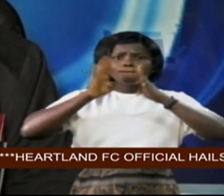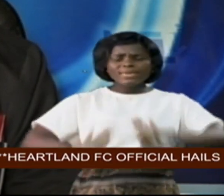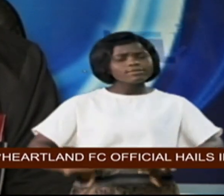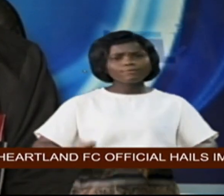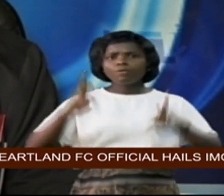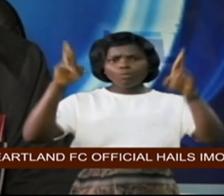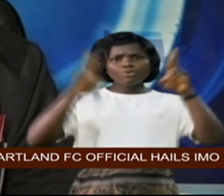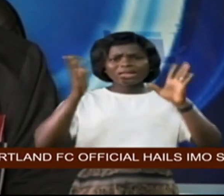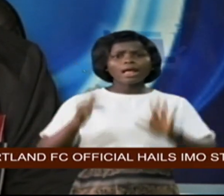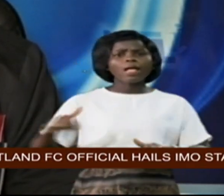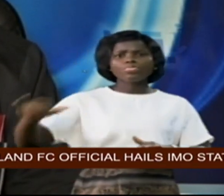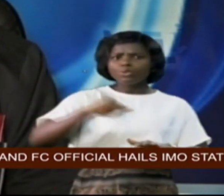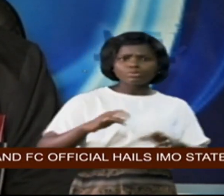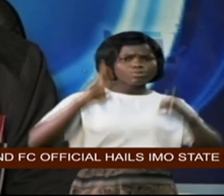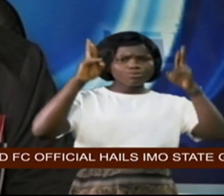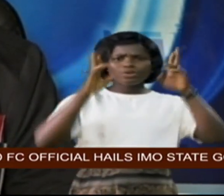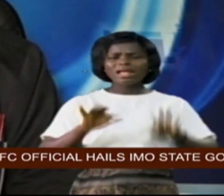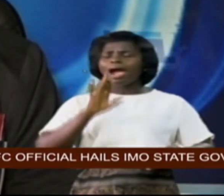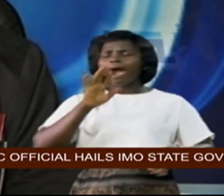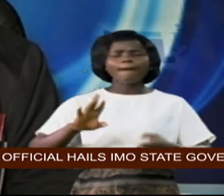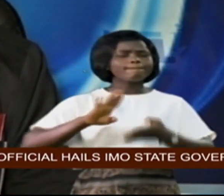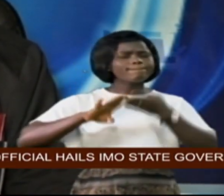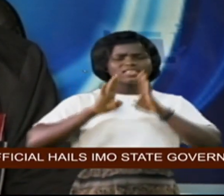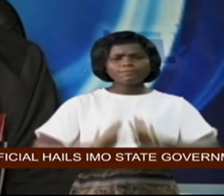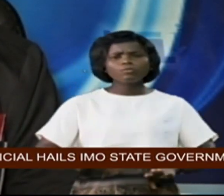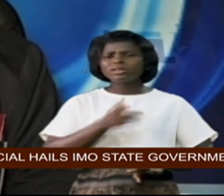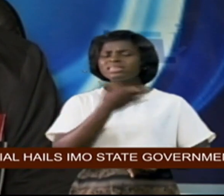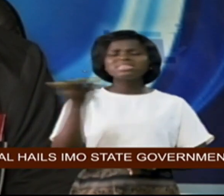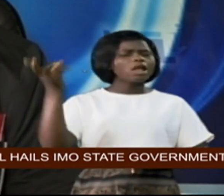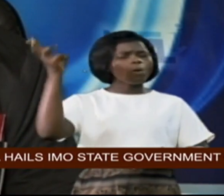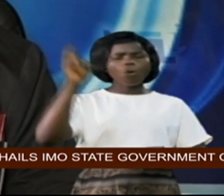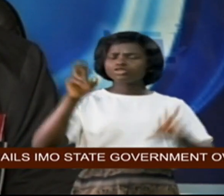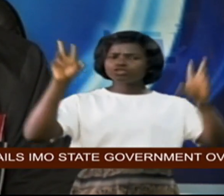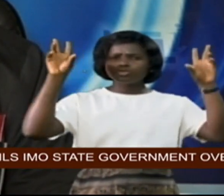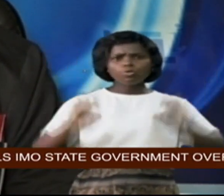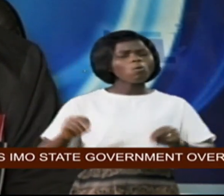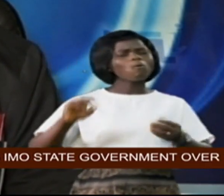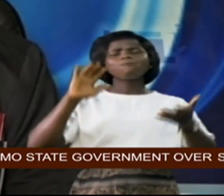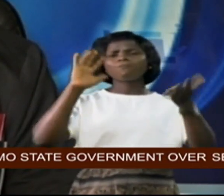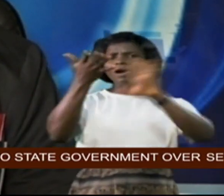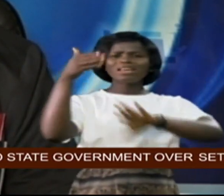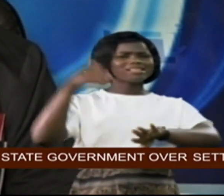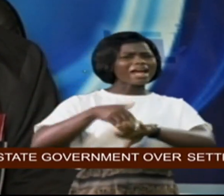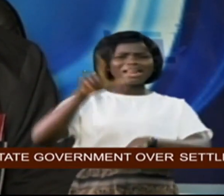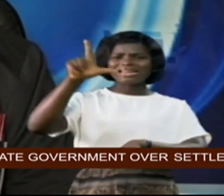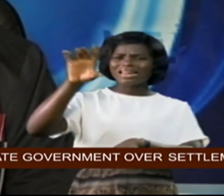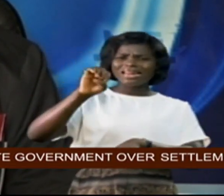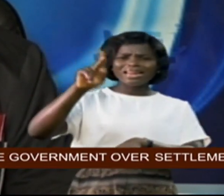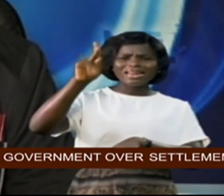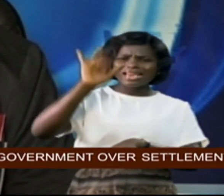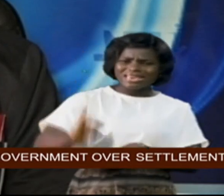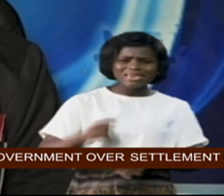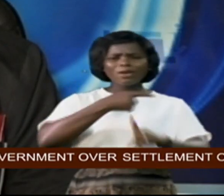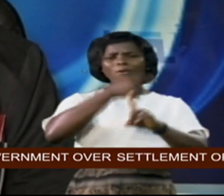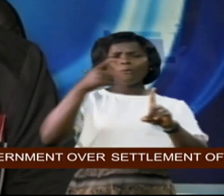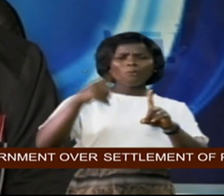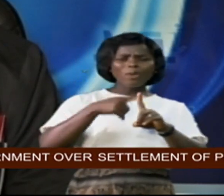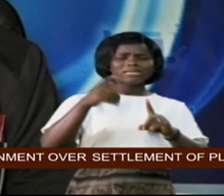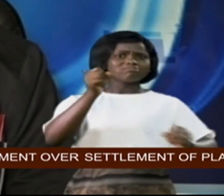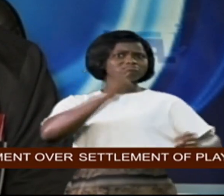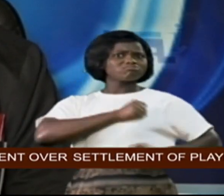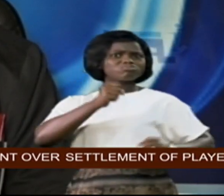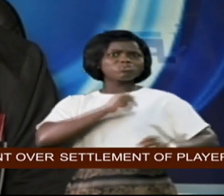Those protesters were peaceful. There was no violence at Lekki when the army officers